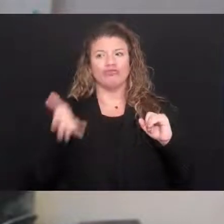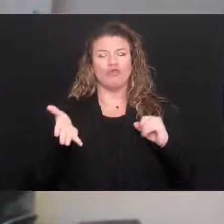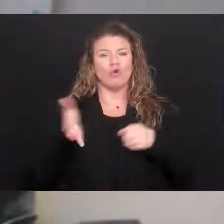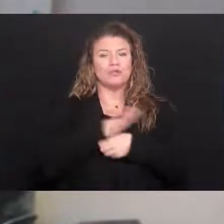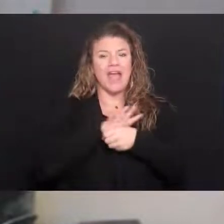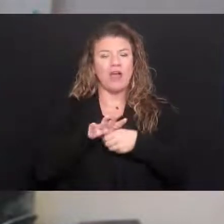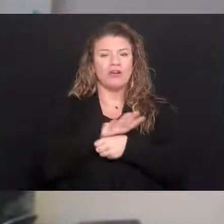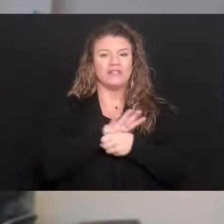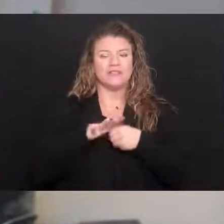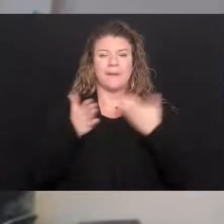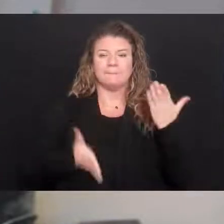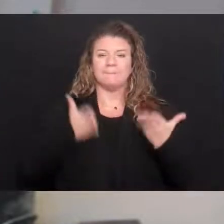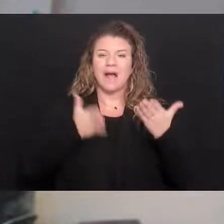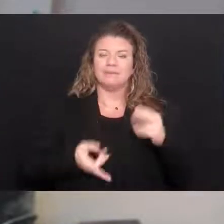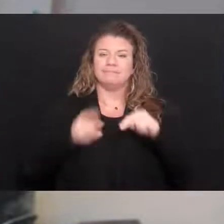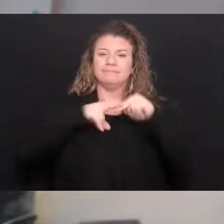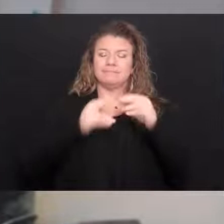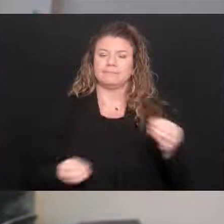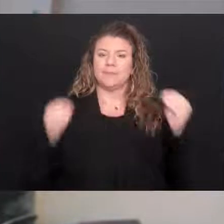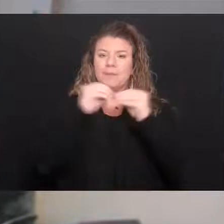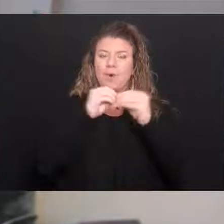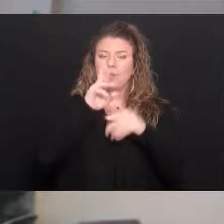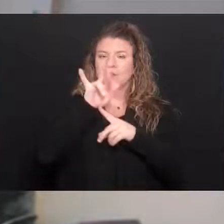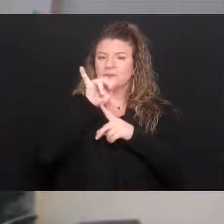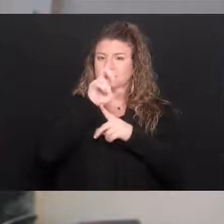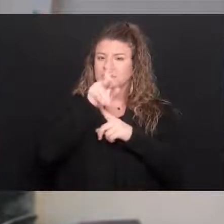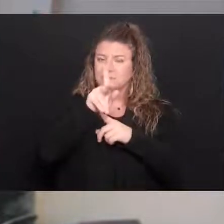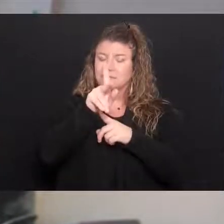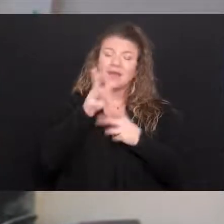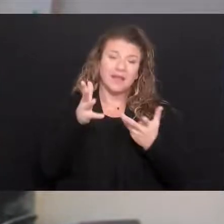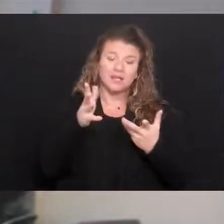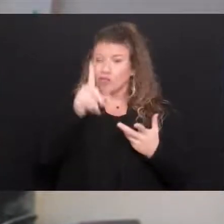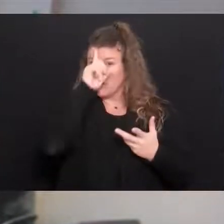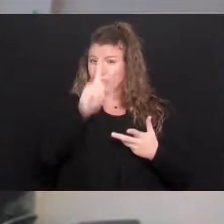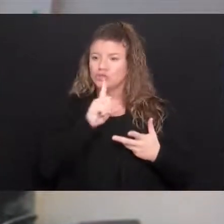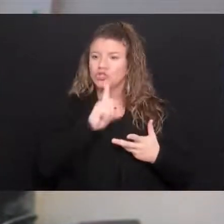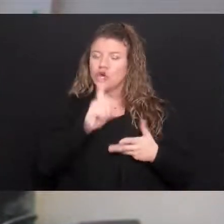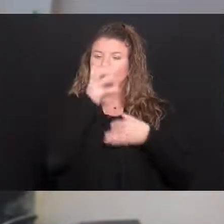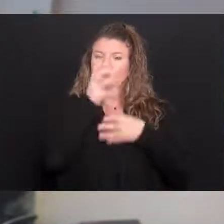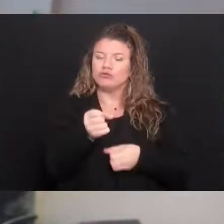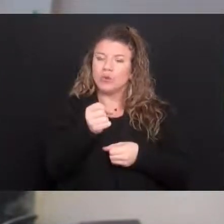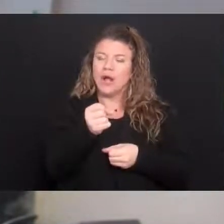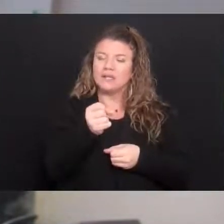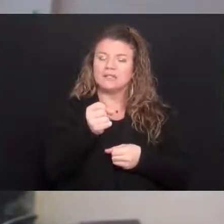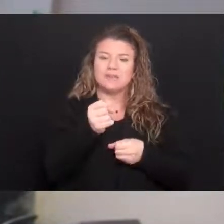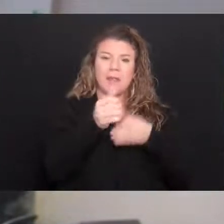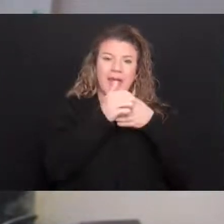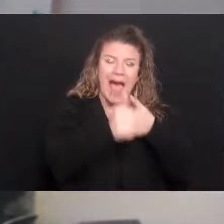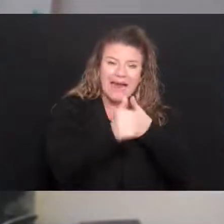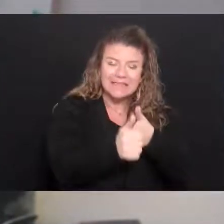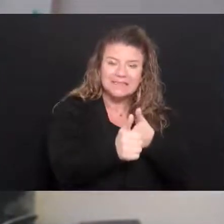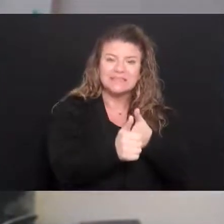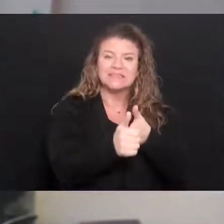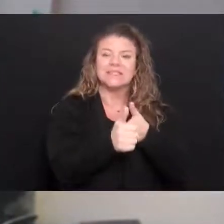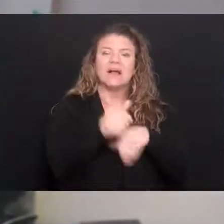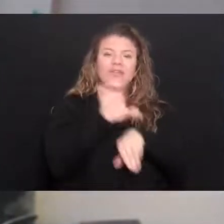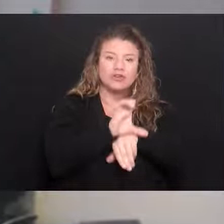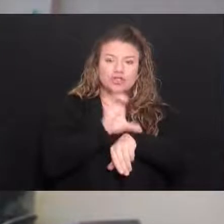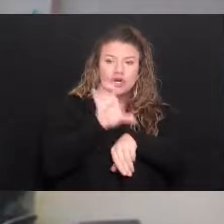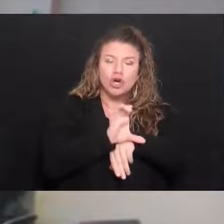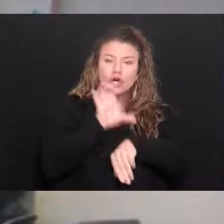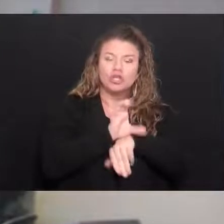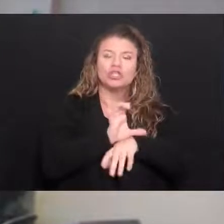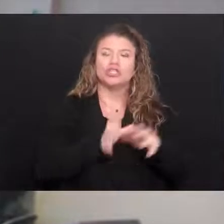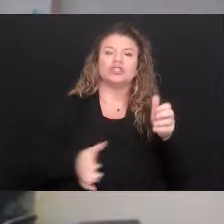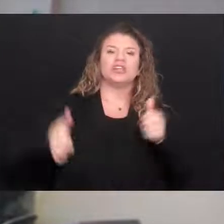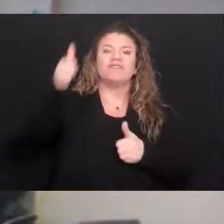areas that might be at higher risk for some people. So, certainly we trust it to the guidance of the church